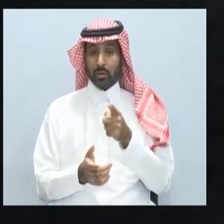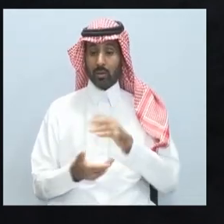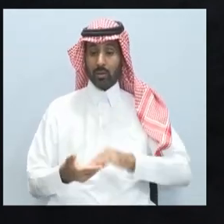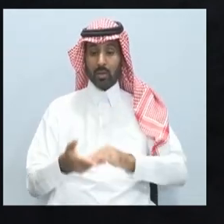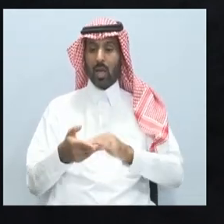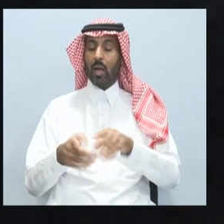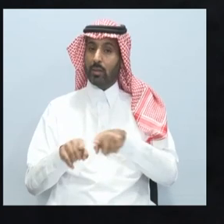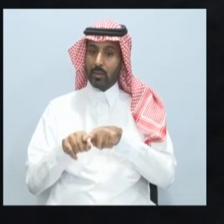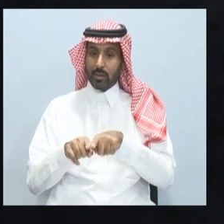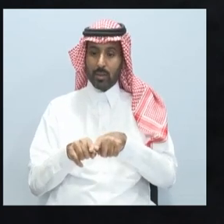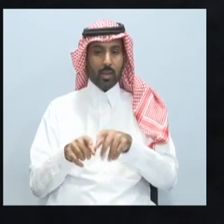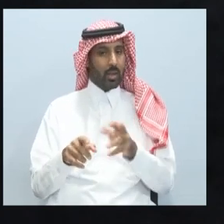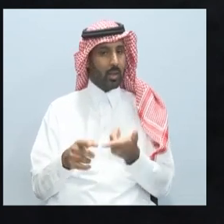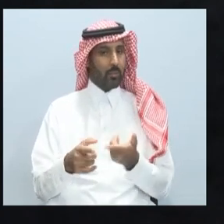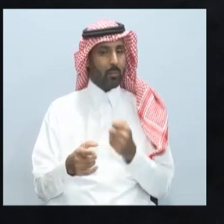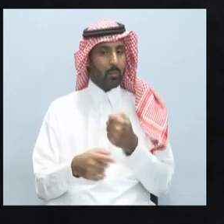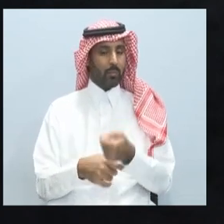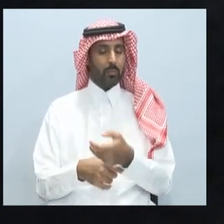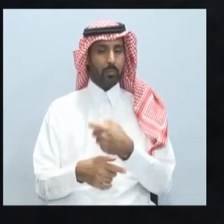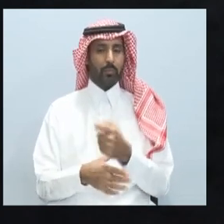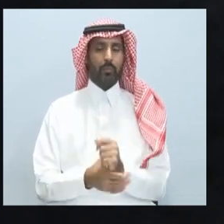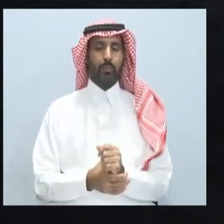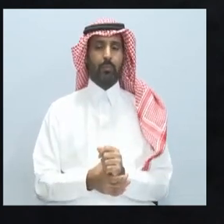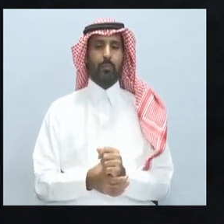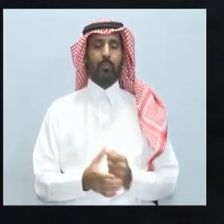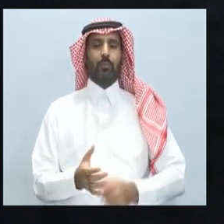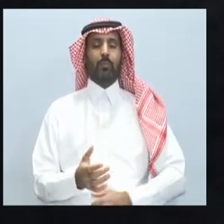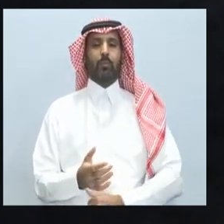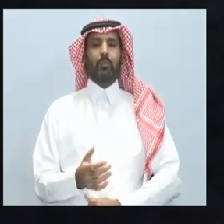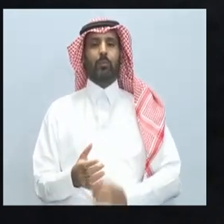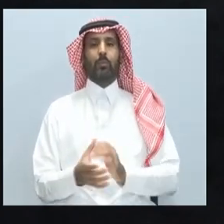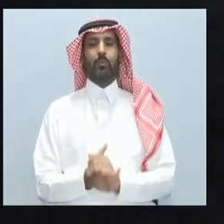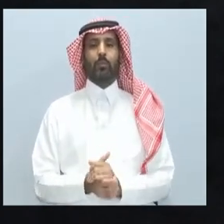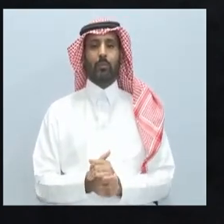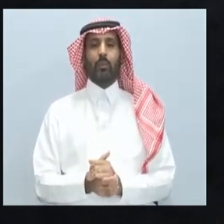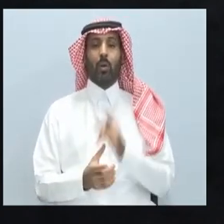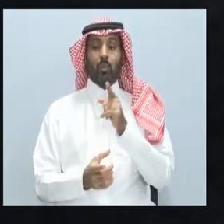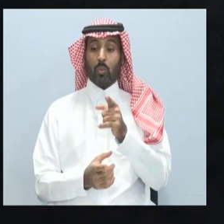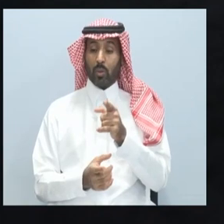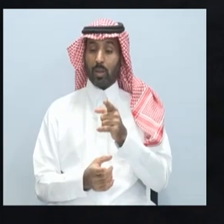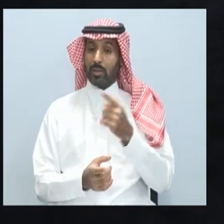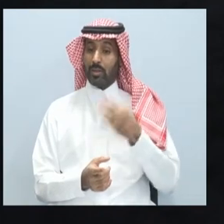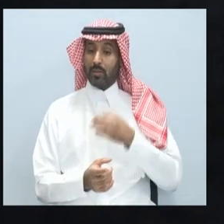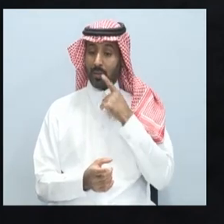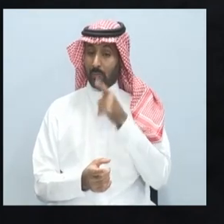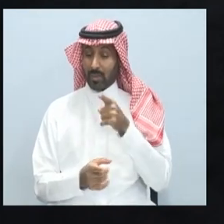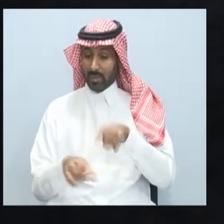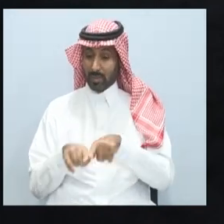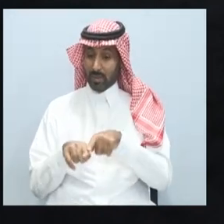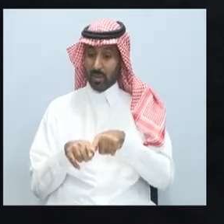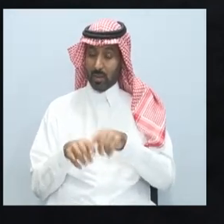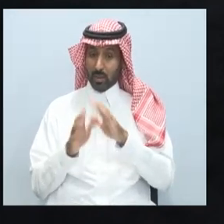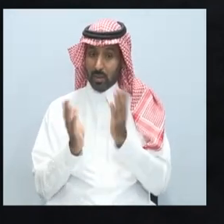the daily discussions that you have, or the daily work as students together. What are the things that you can benefit or you can offer your classmate or your